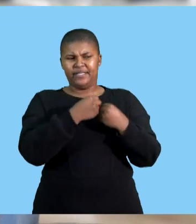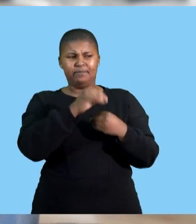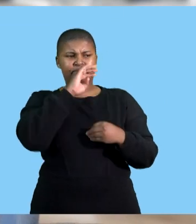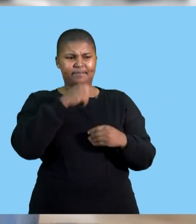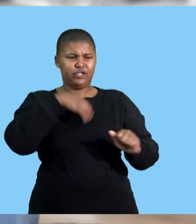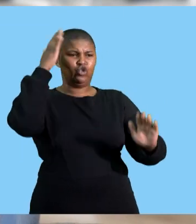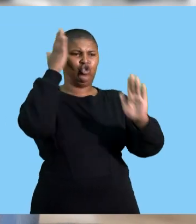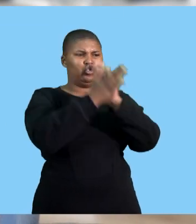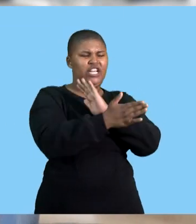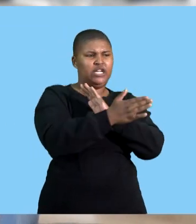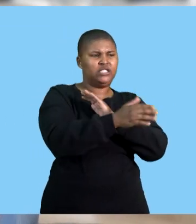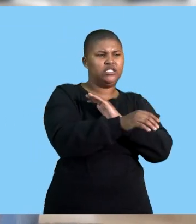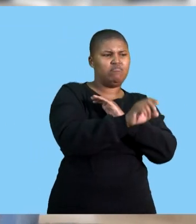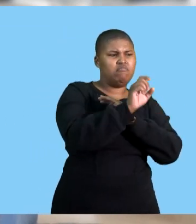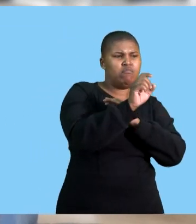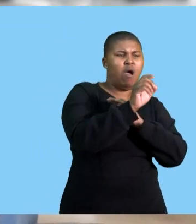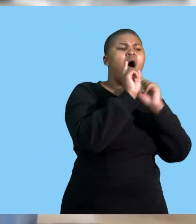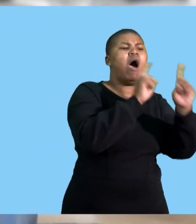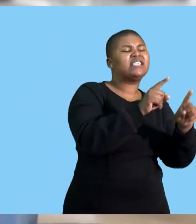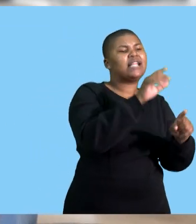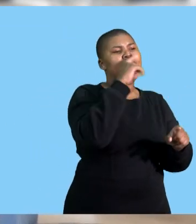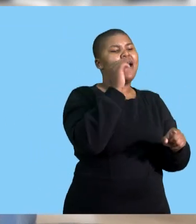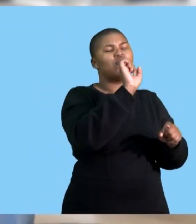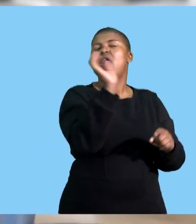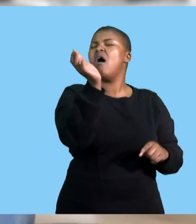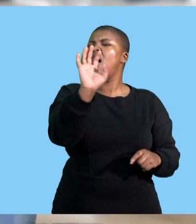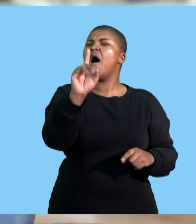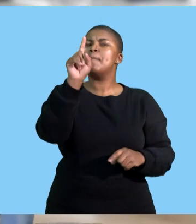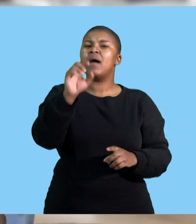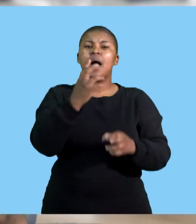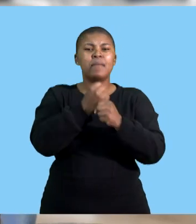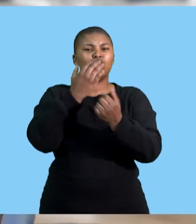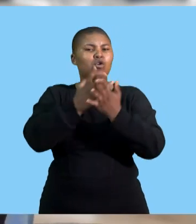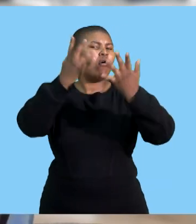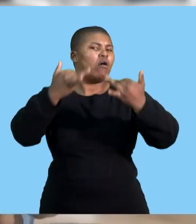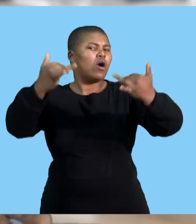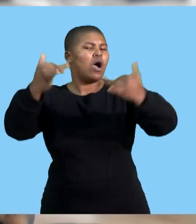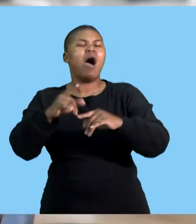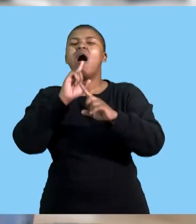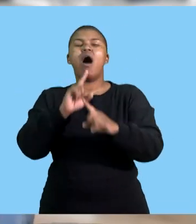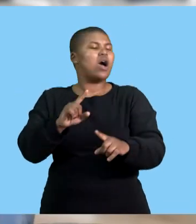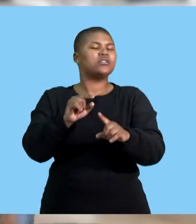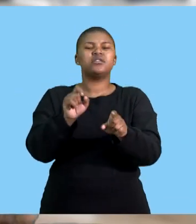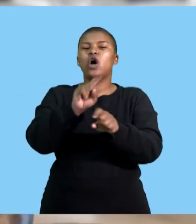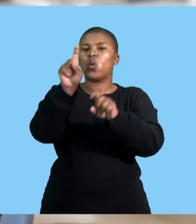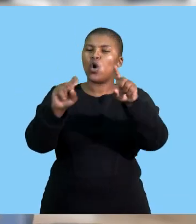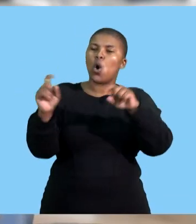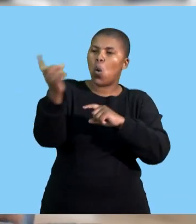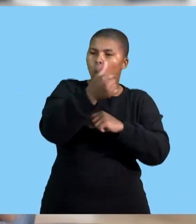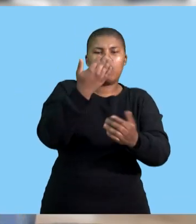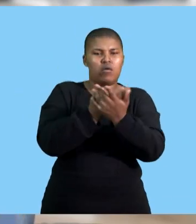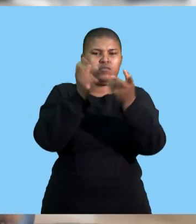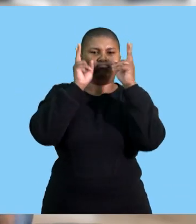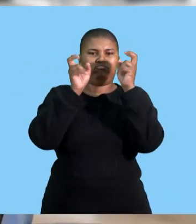that particular person who posed the question, but instead you need to address the question, answer the question so that everybody can